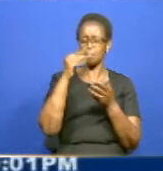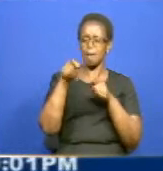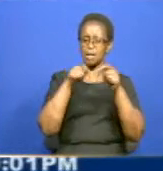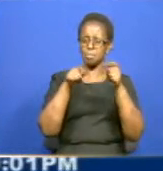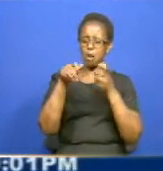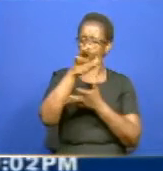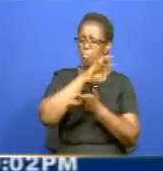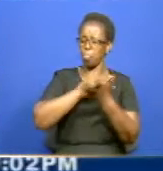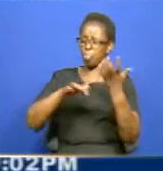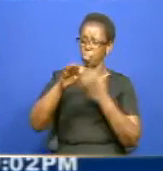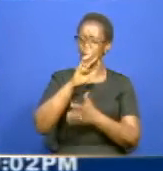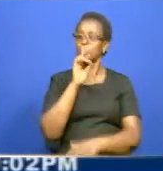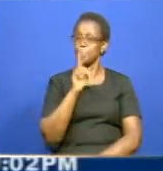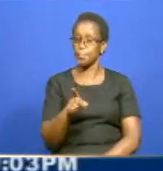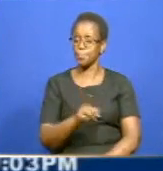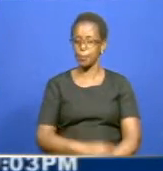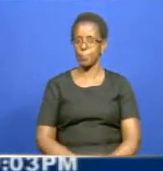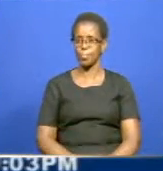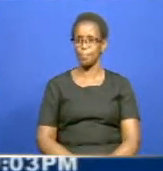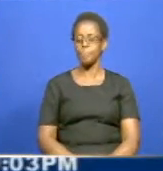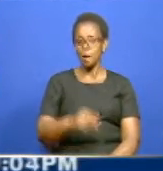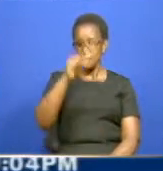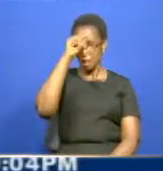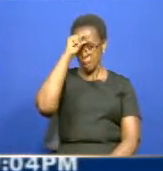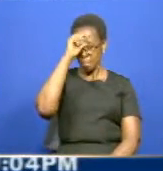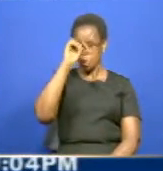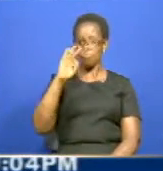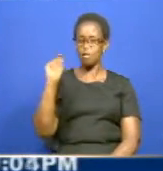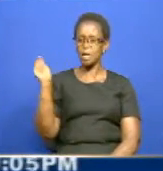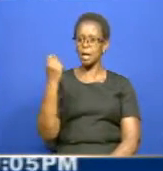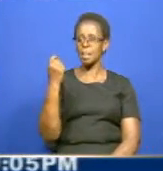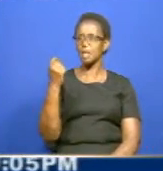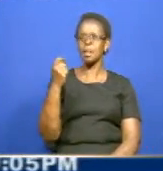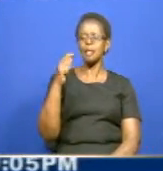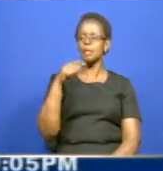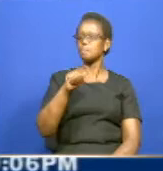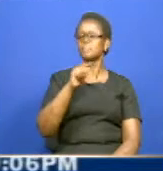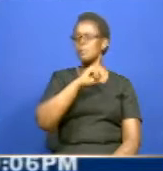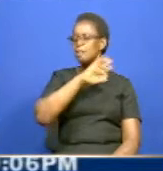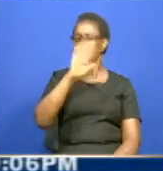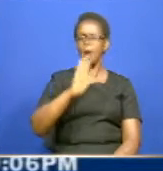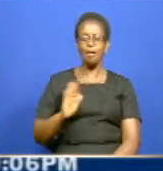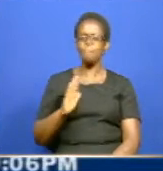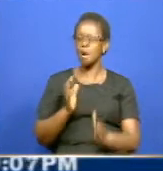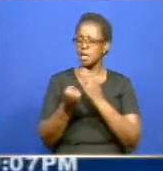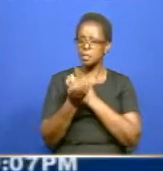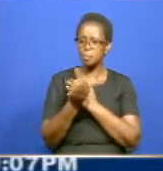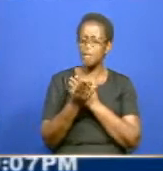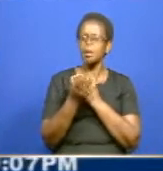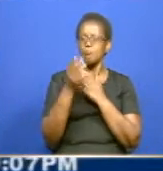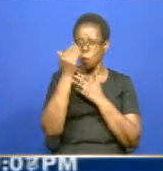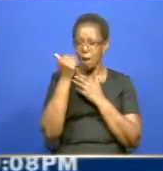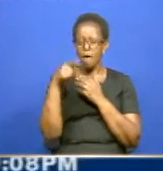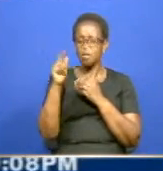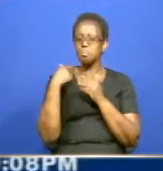The government of Kenya has never told Kenyans why they moved away from